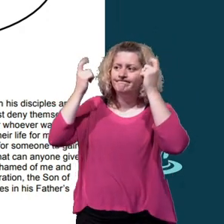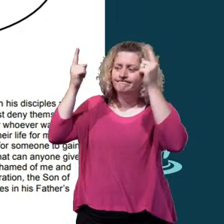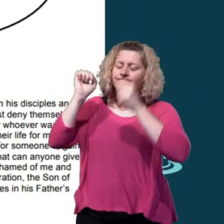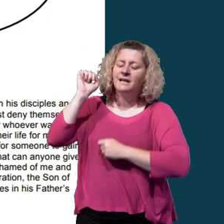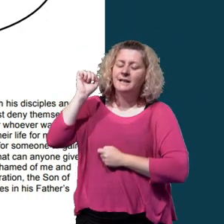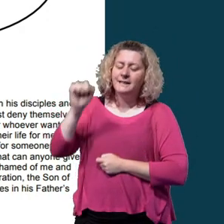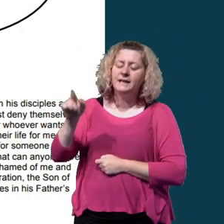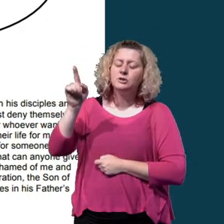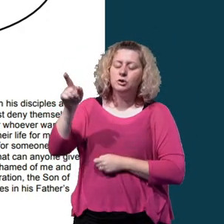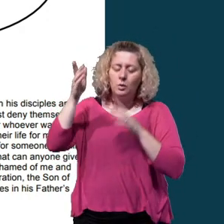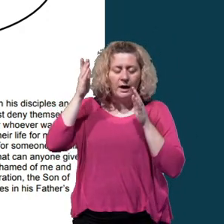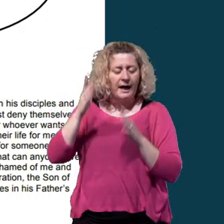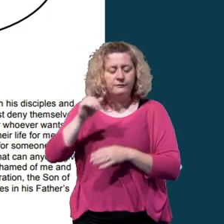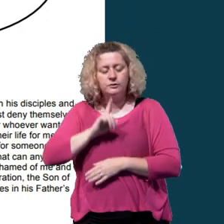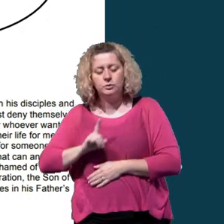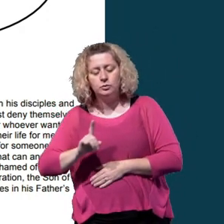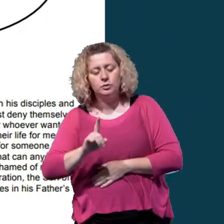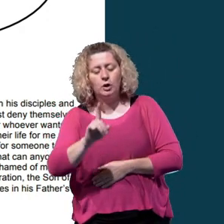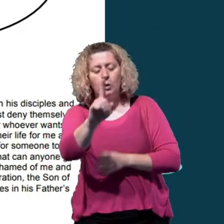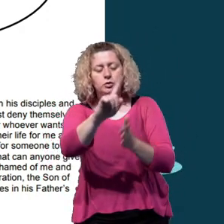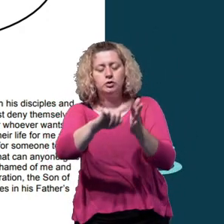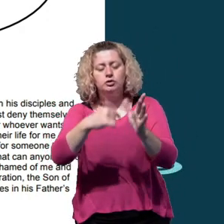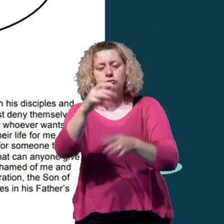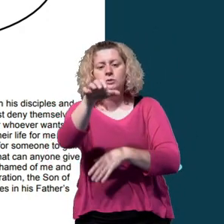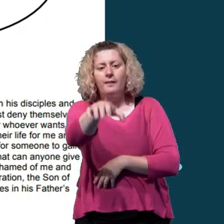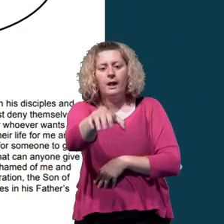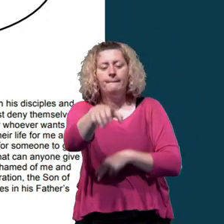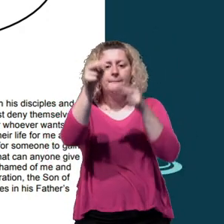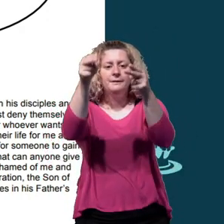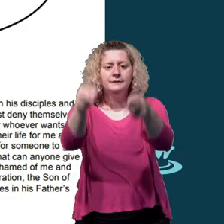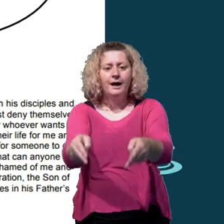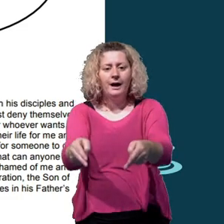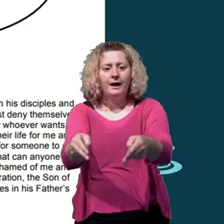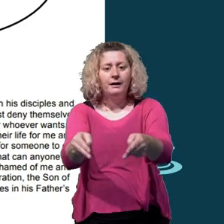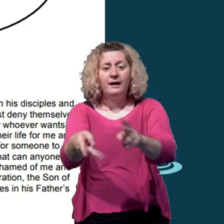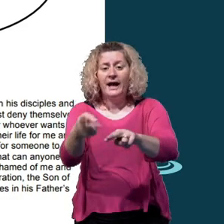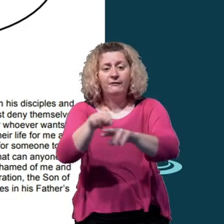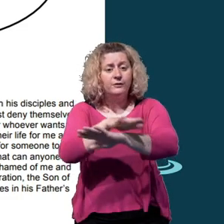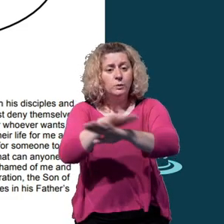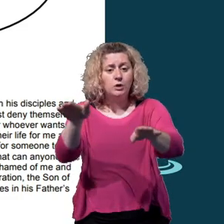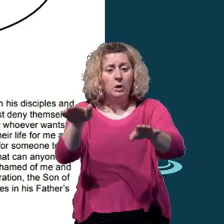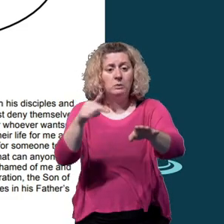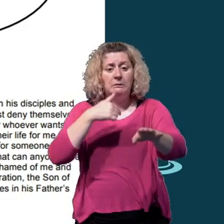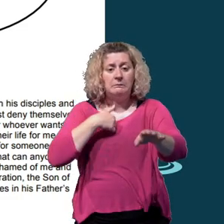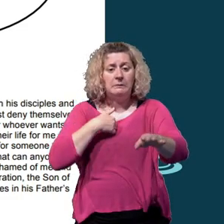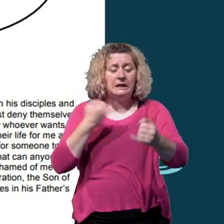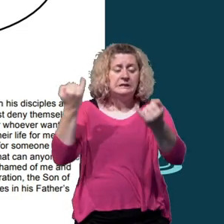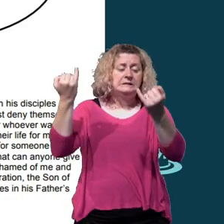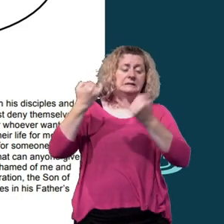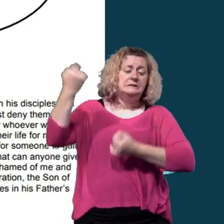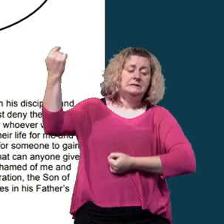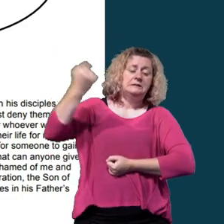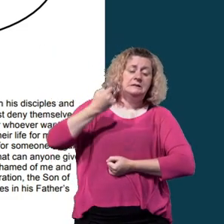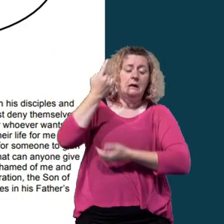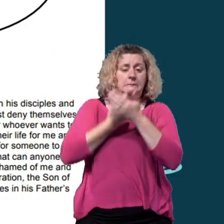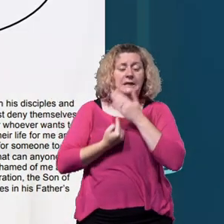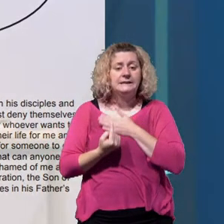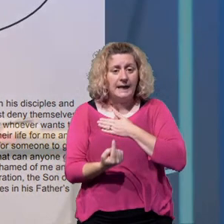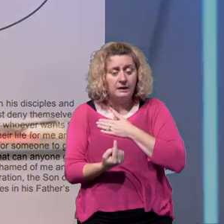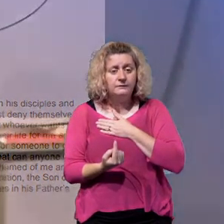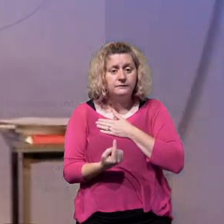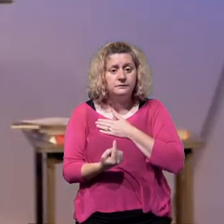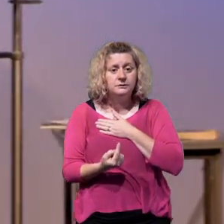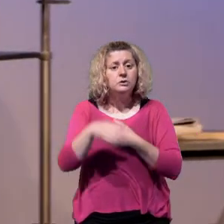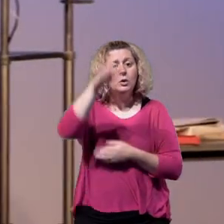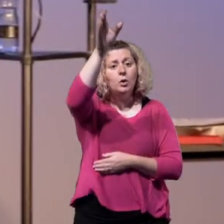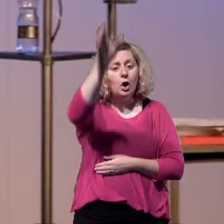Jerusalem to die, otherwise I'll have to pay for my sin myself. So again, when it comes to the cross, what do we